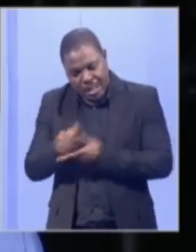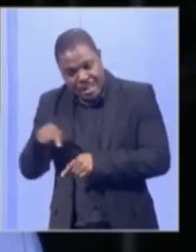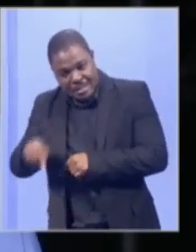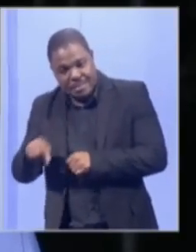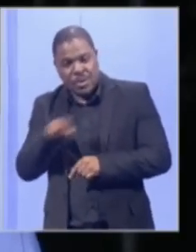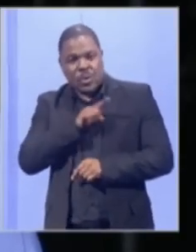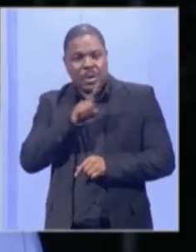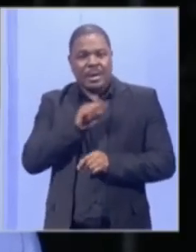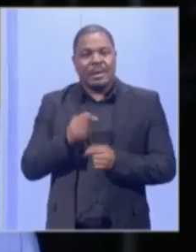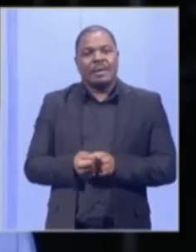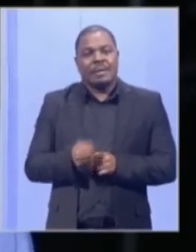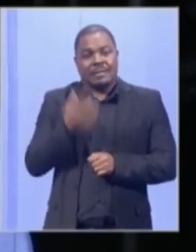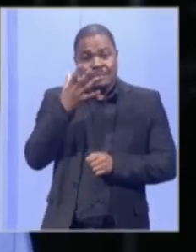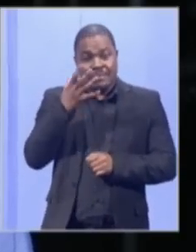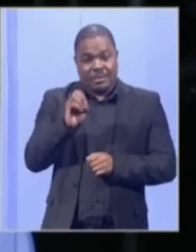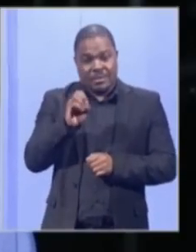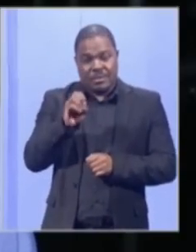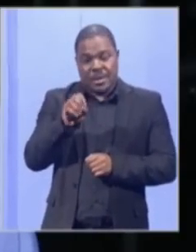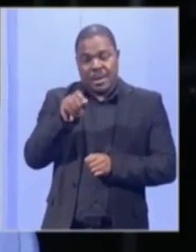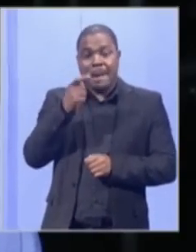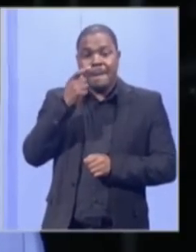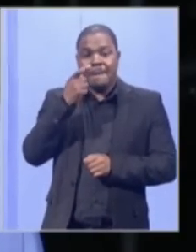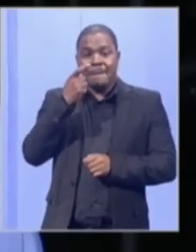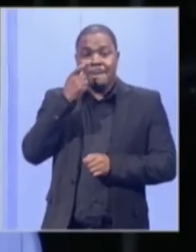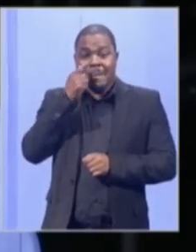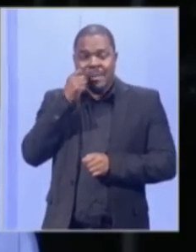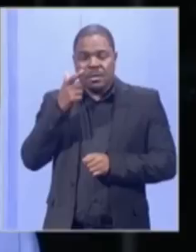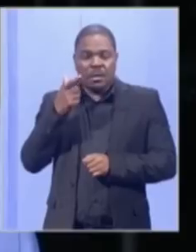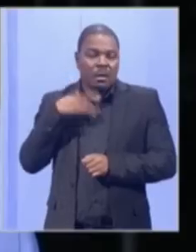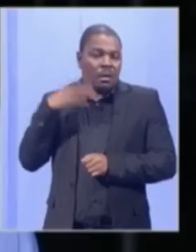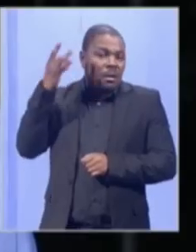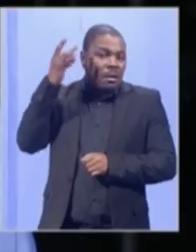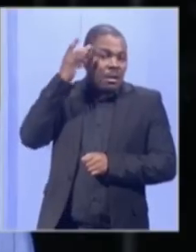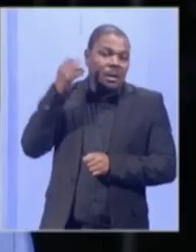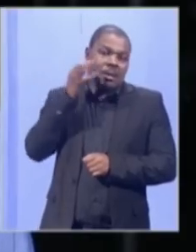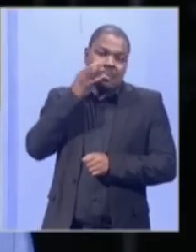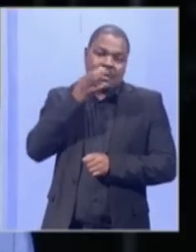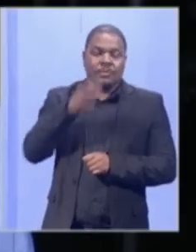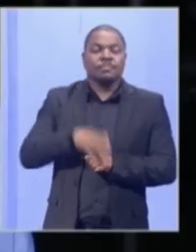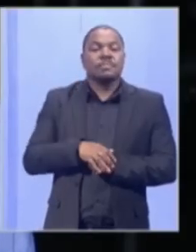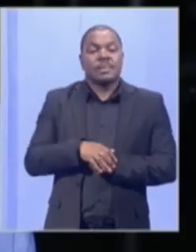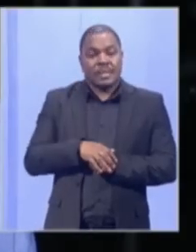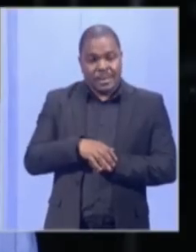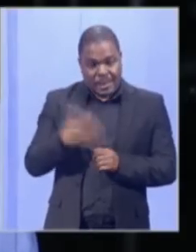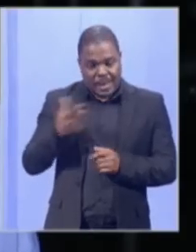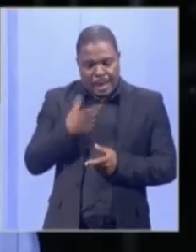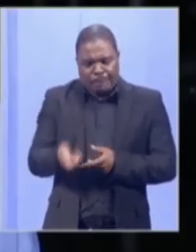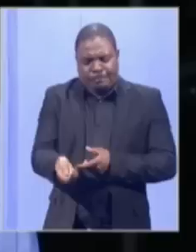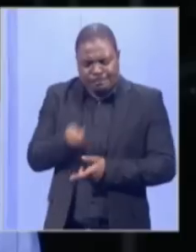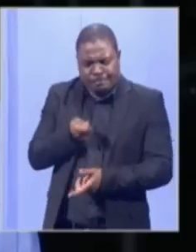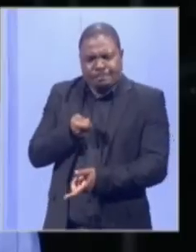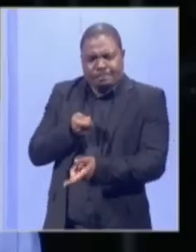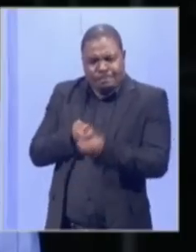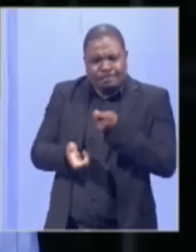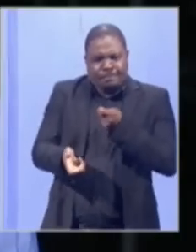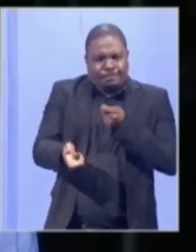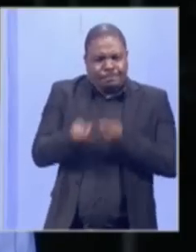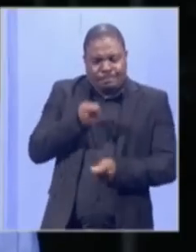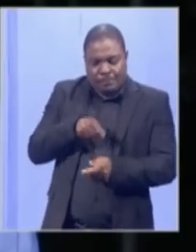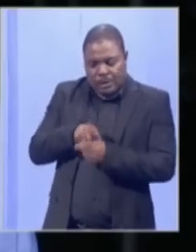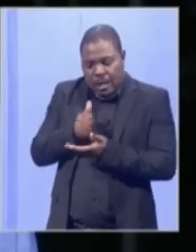ba le 50 ke bone go ya ka tshedimosetso re amogetseng ke bone ba ile goreng ba go ga thapo e go tswa kwa tlase ba dirisa thapo